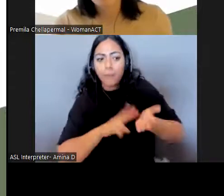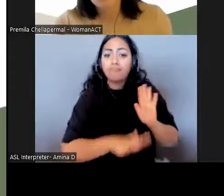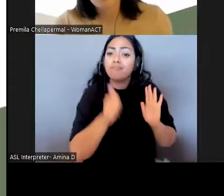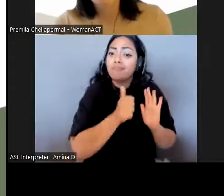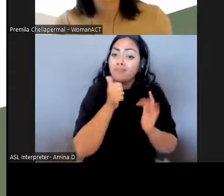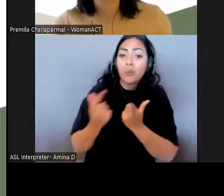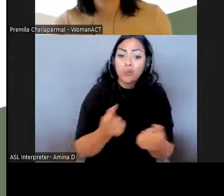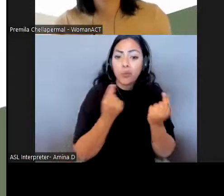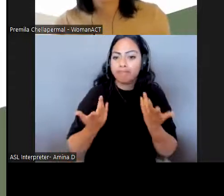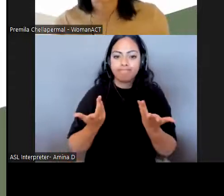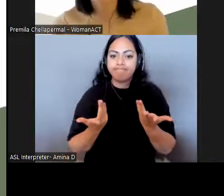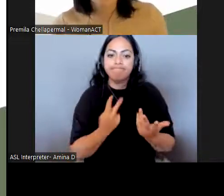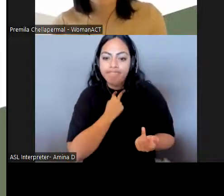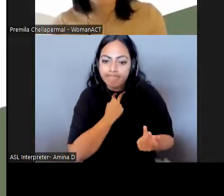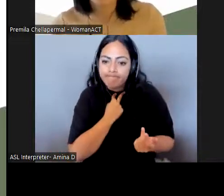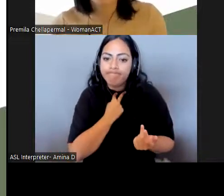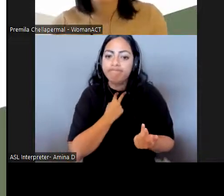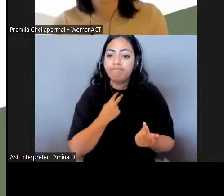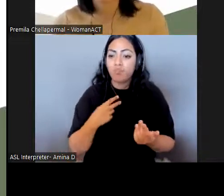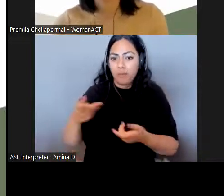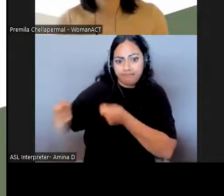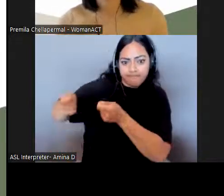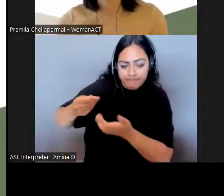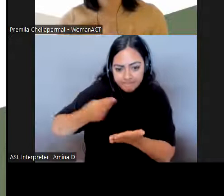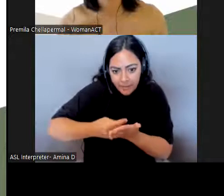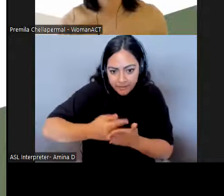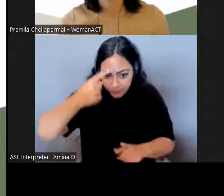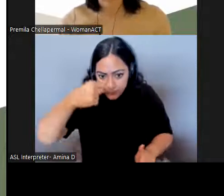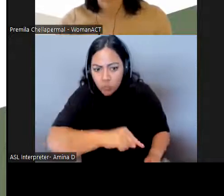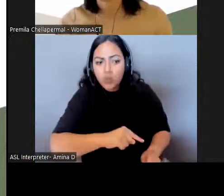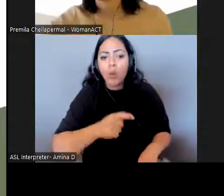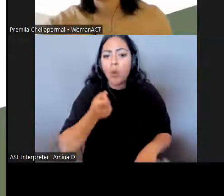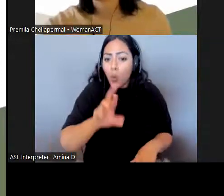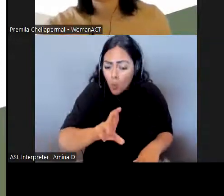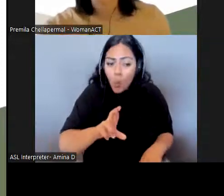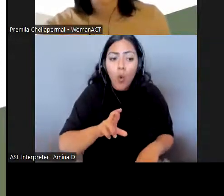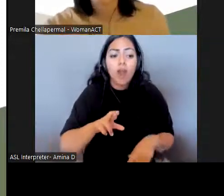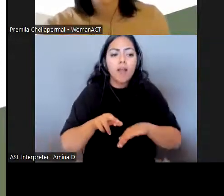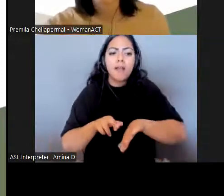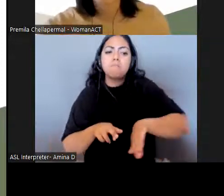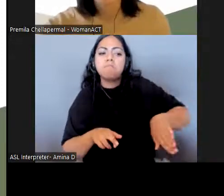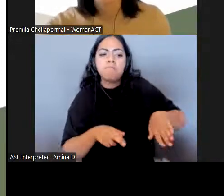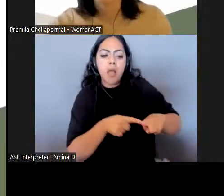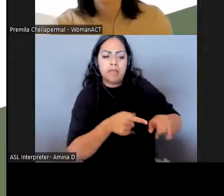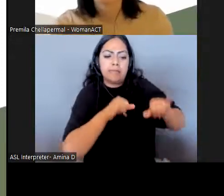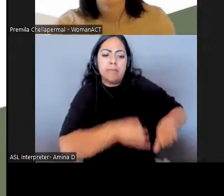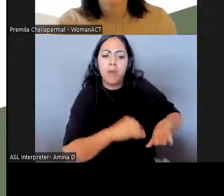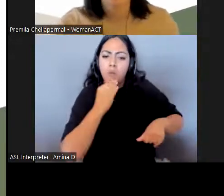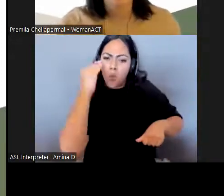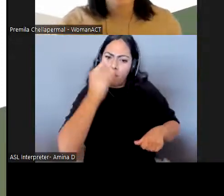financial control or exploitation as well, if they were expected to spend most of their day providing childcare or house care.